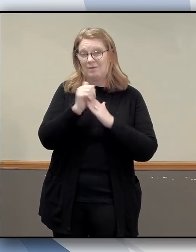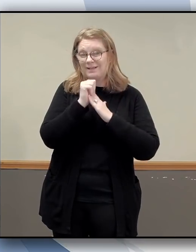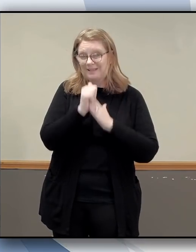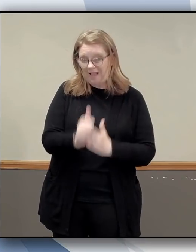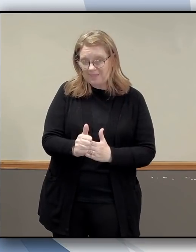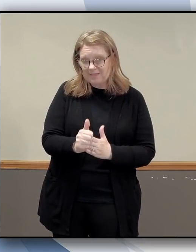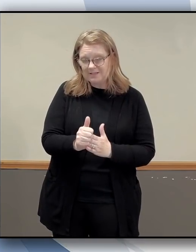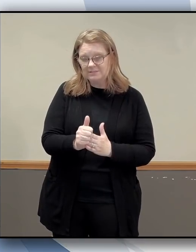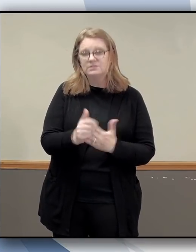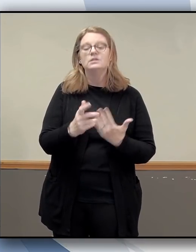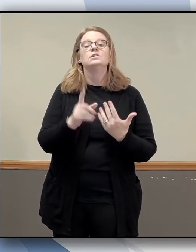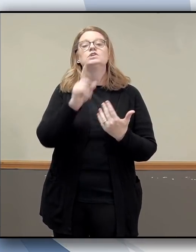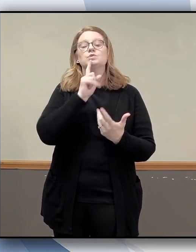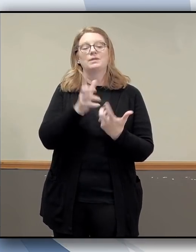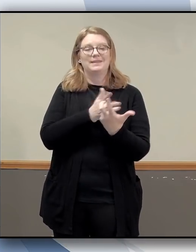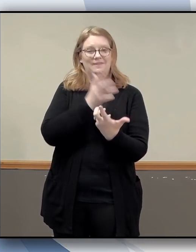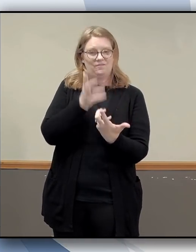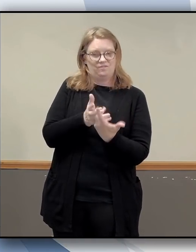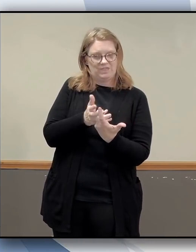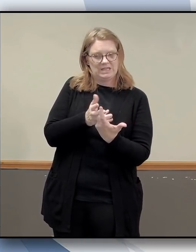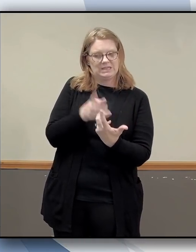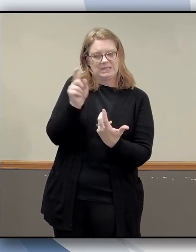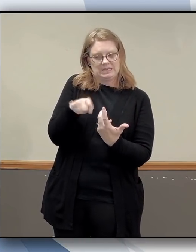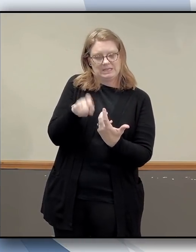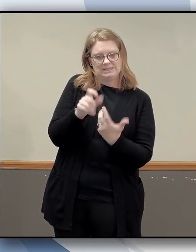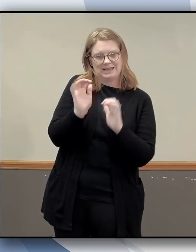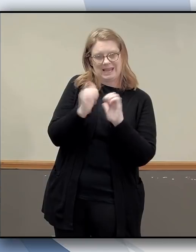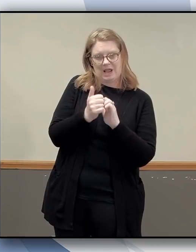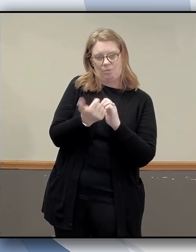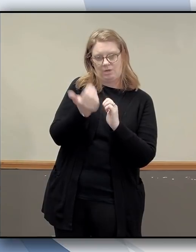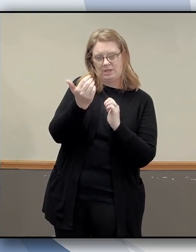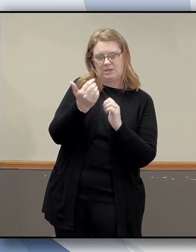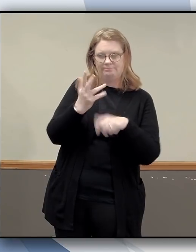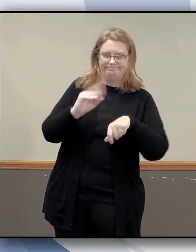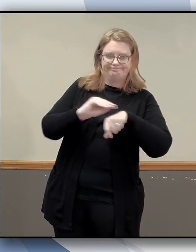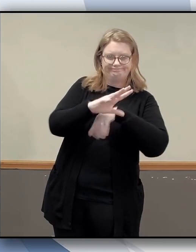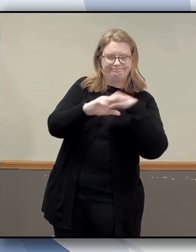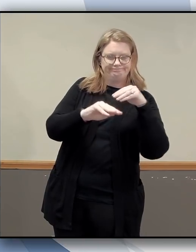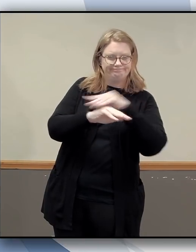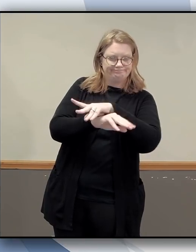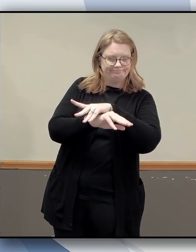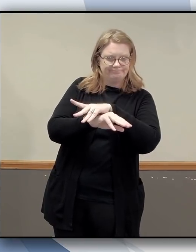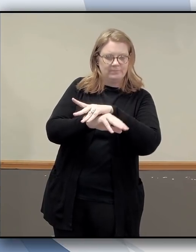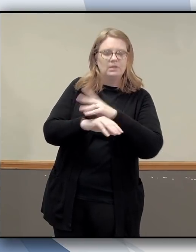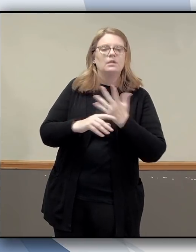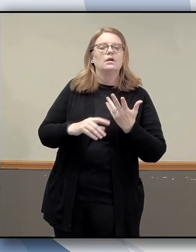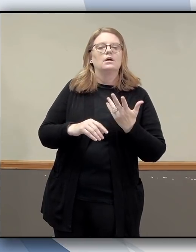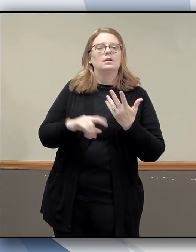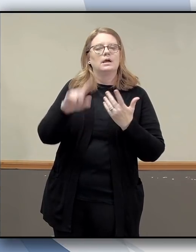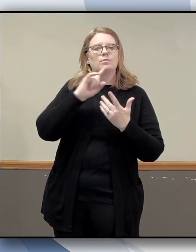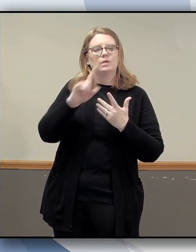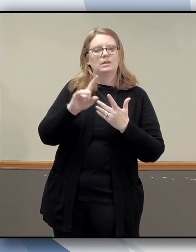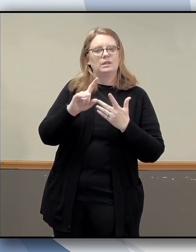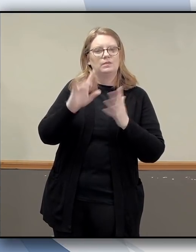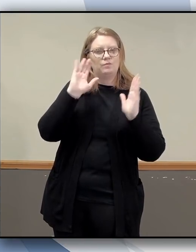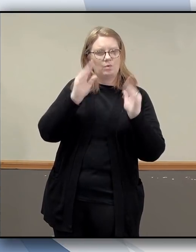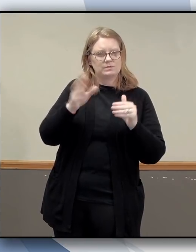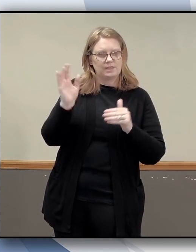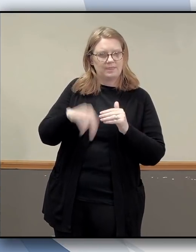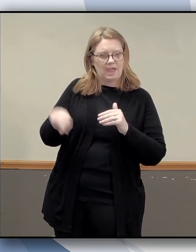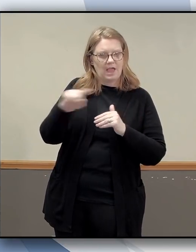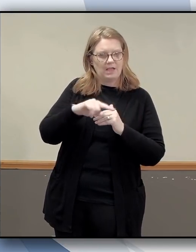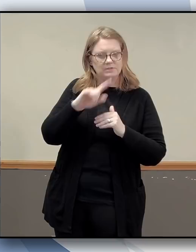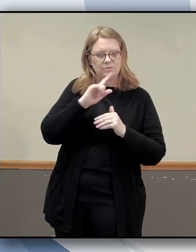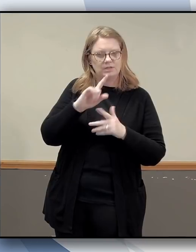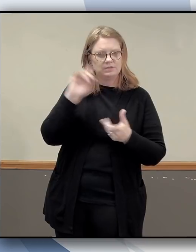better recognize and understand what we know about transmission. Again, focusing on those things that reduce transmissible moments,